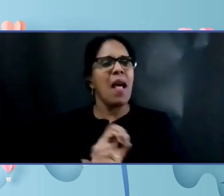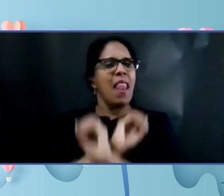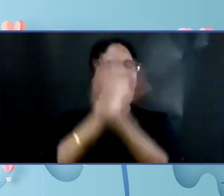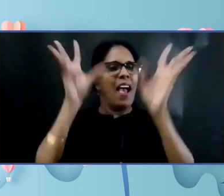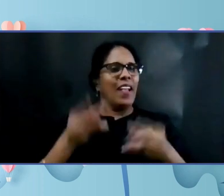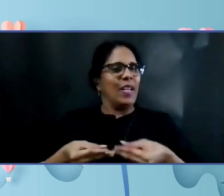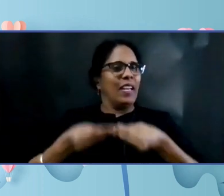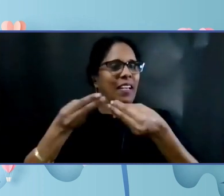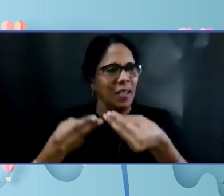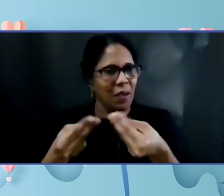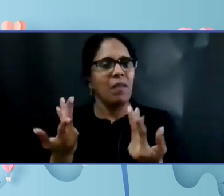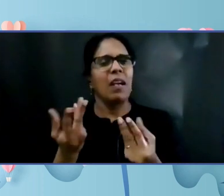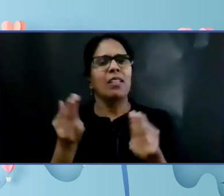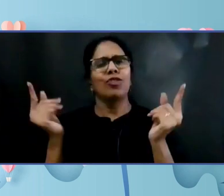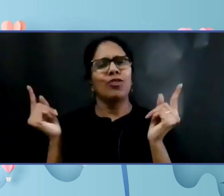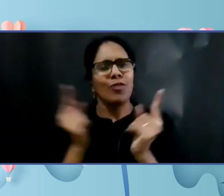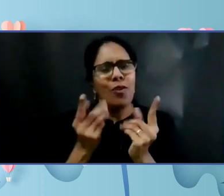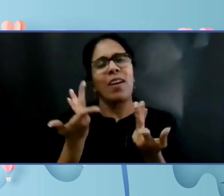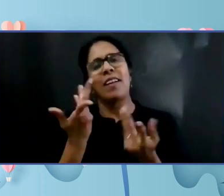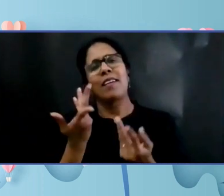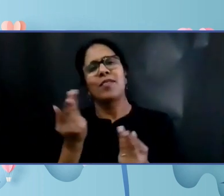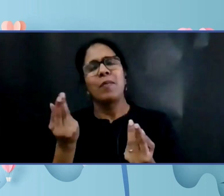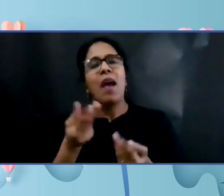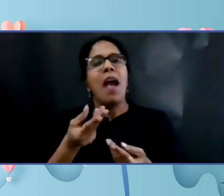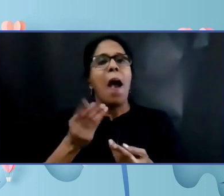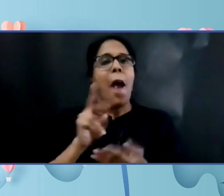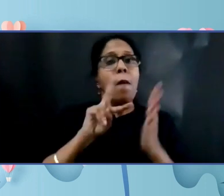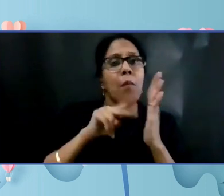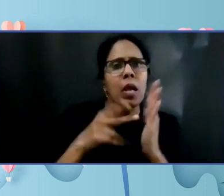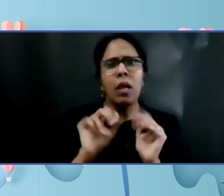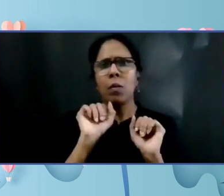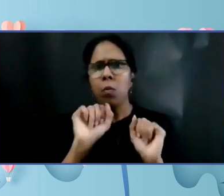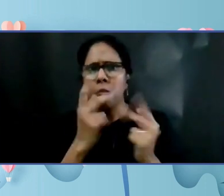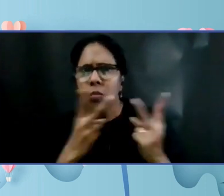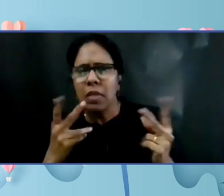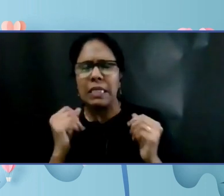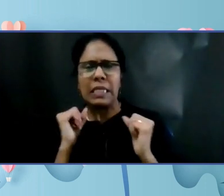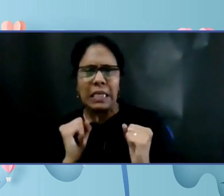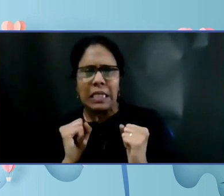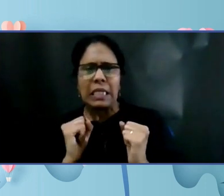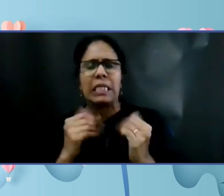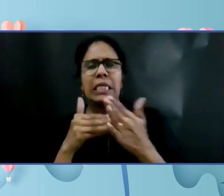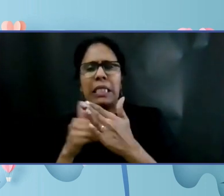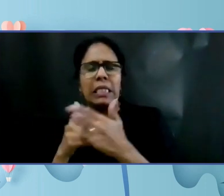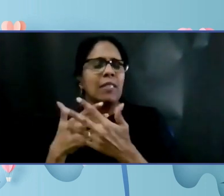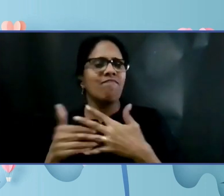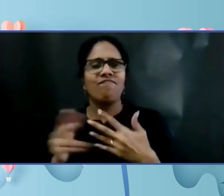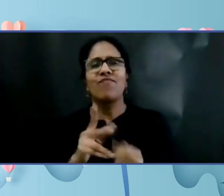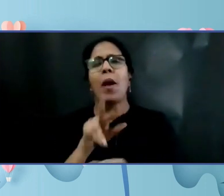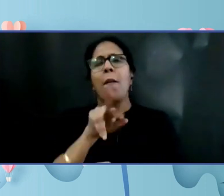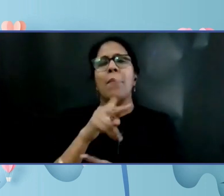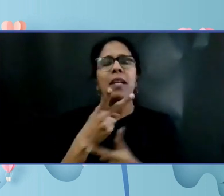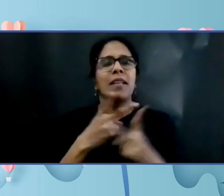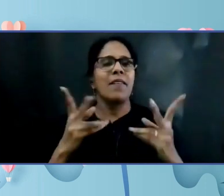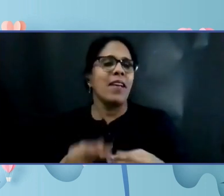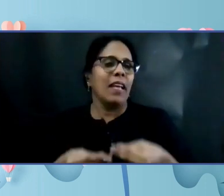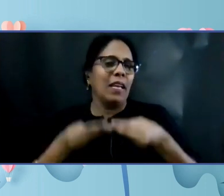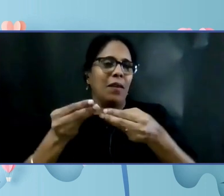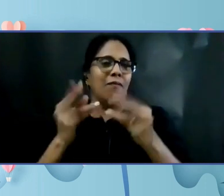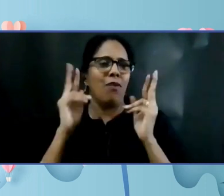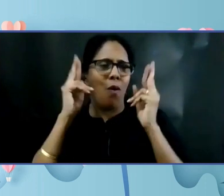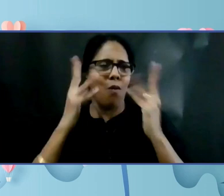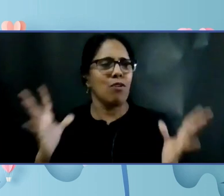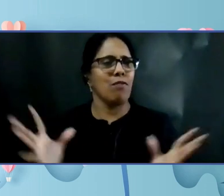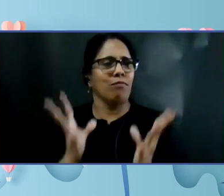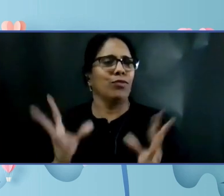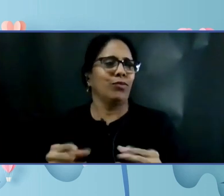of meaning in an otherwise difficult times. And I believe that the power of the youth is